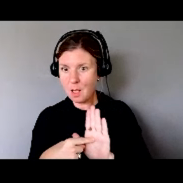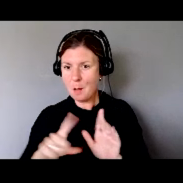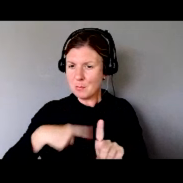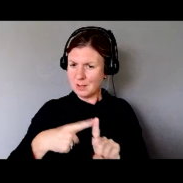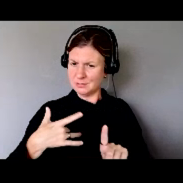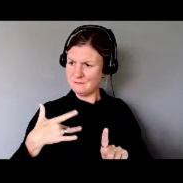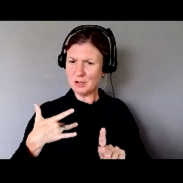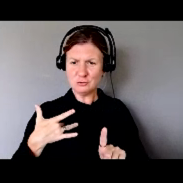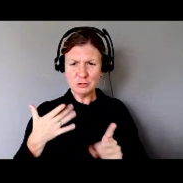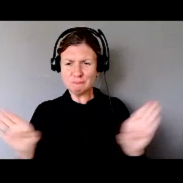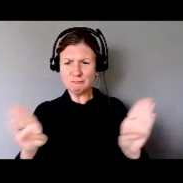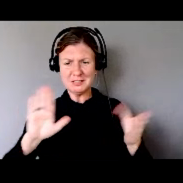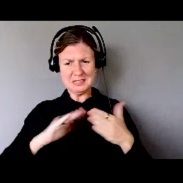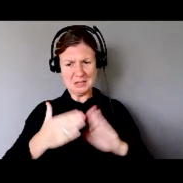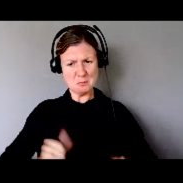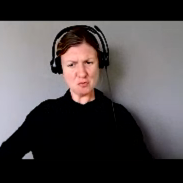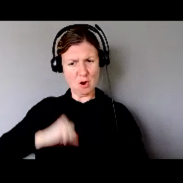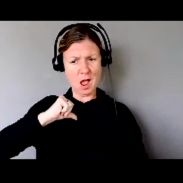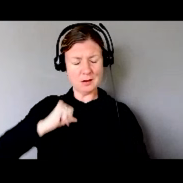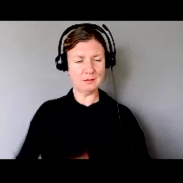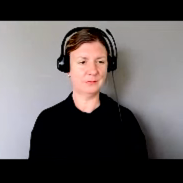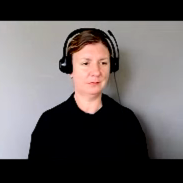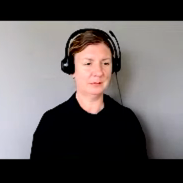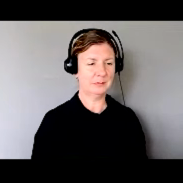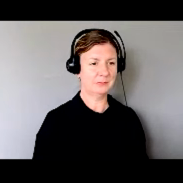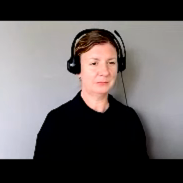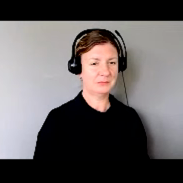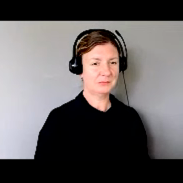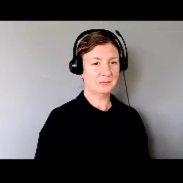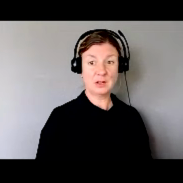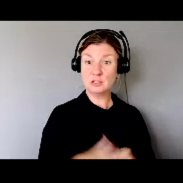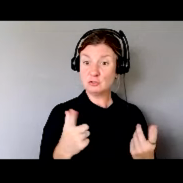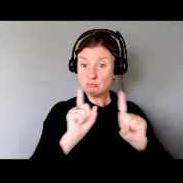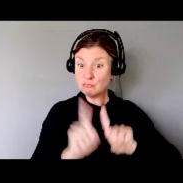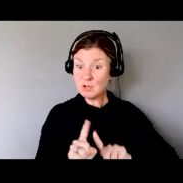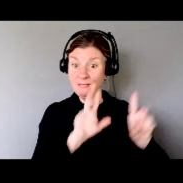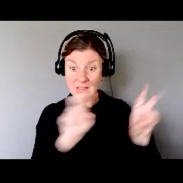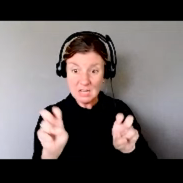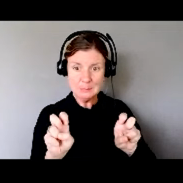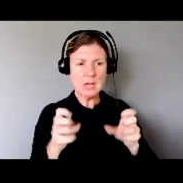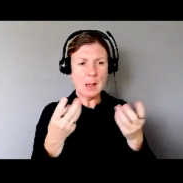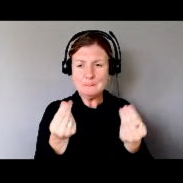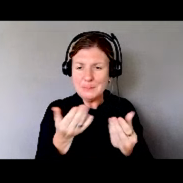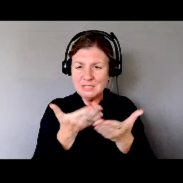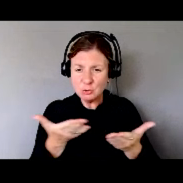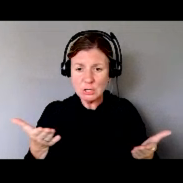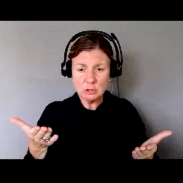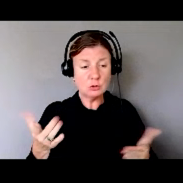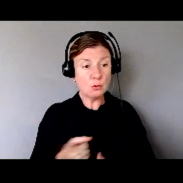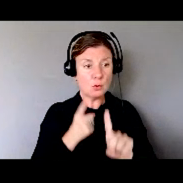And whether through concept, themes, or materials, the artwork is intended to engage,